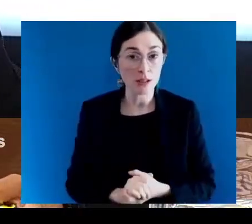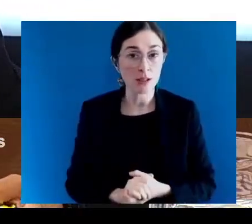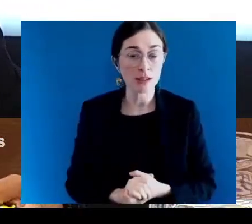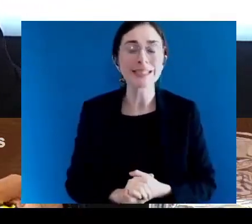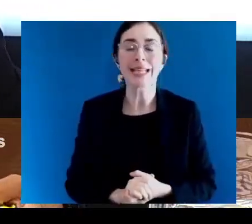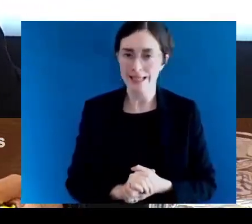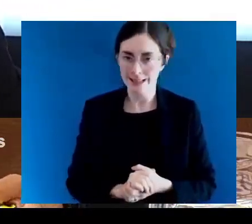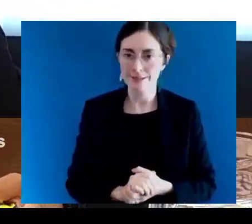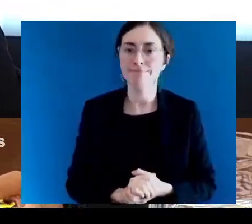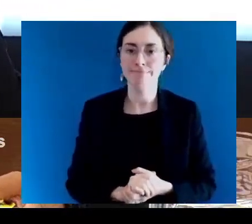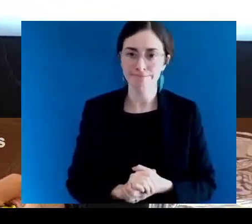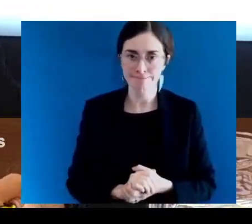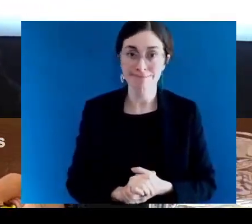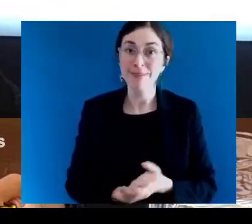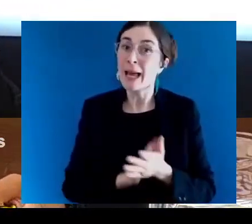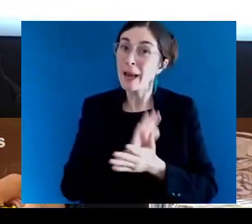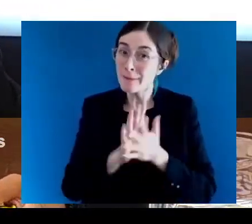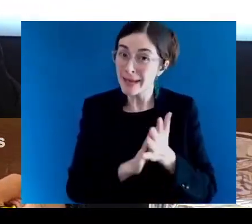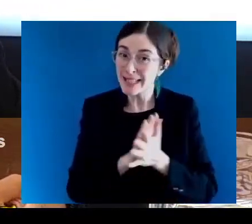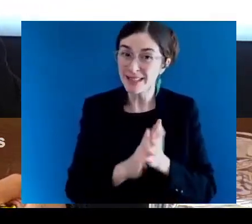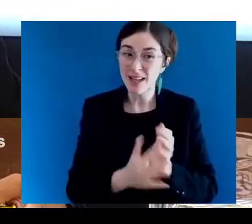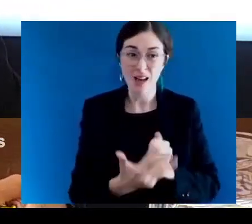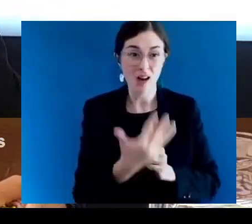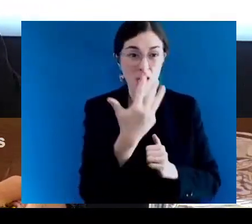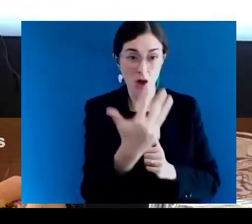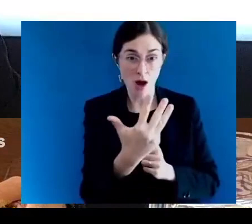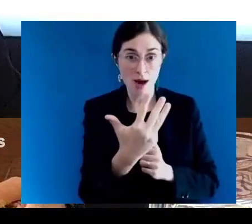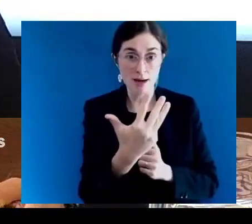Yes. Does that mean 9 projects?